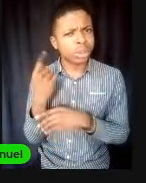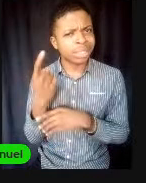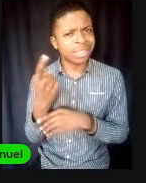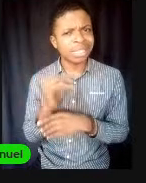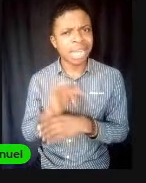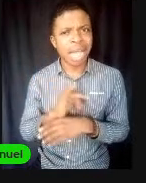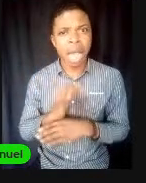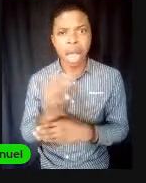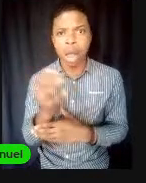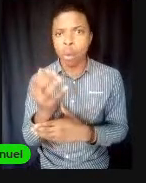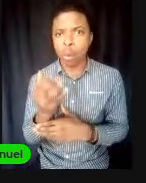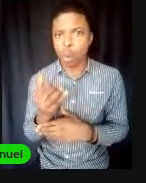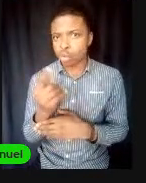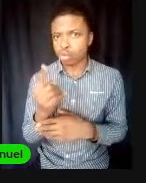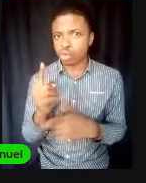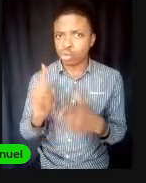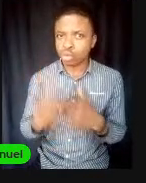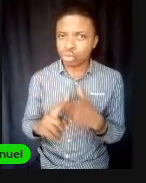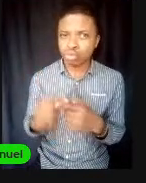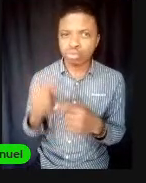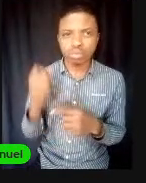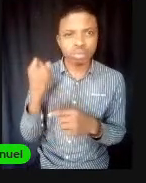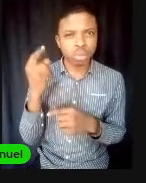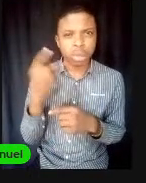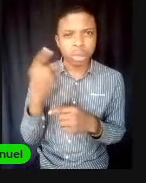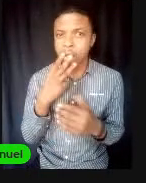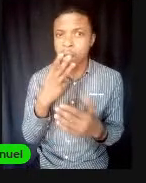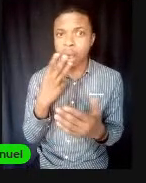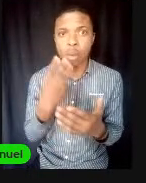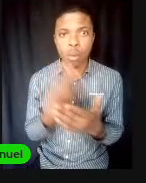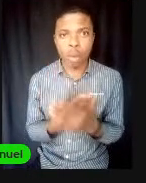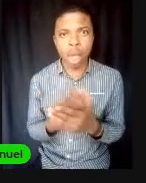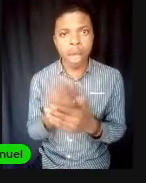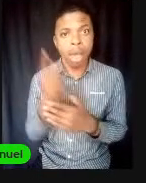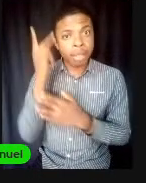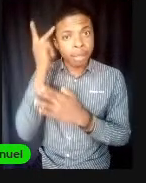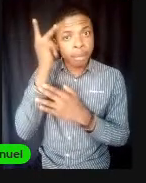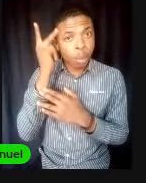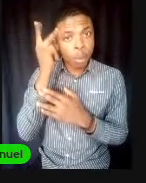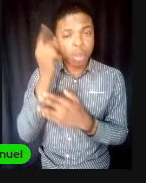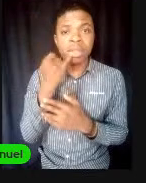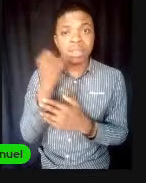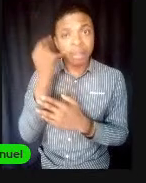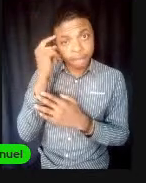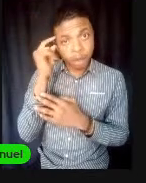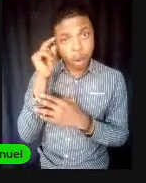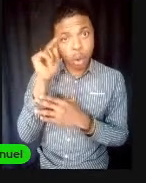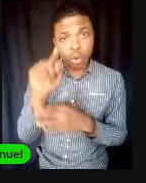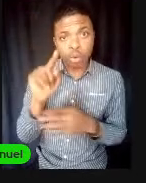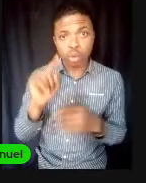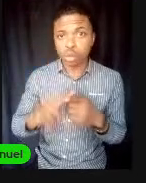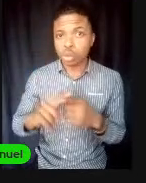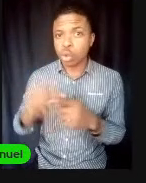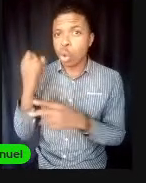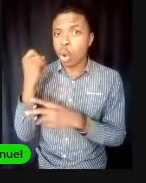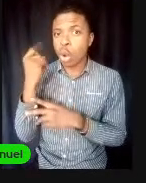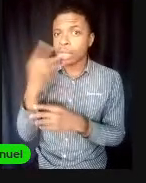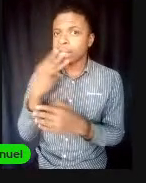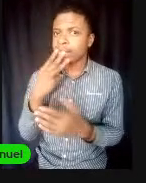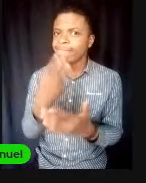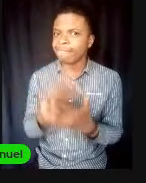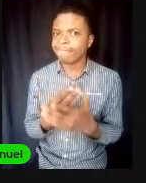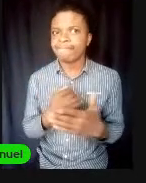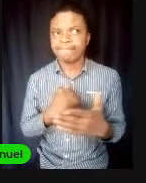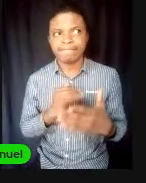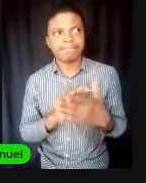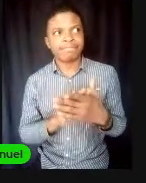you to understand, and we're taking it gradually, one step at a time. Okay, I hope you had a wonderful session.